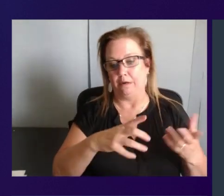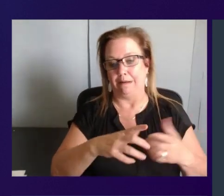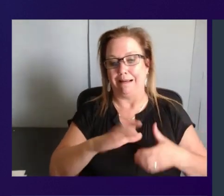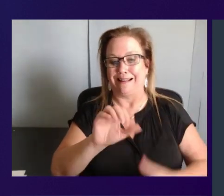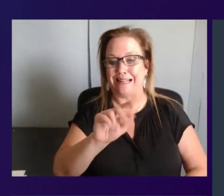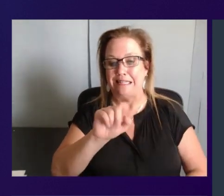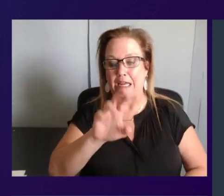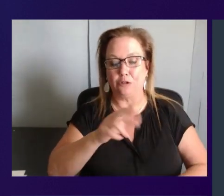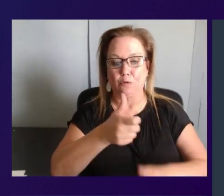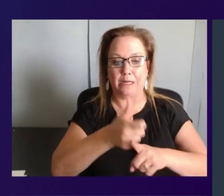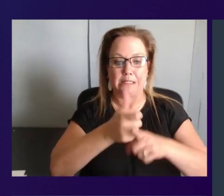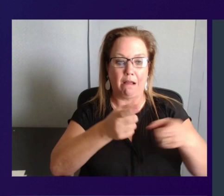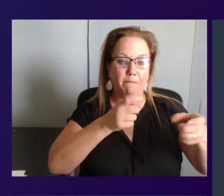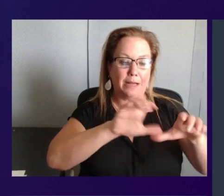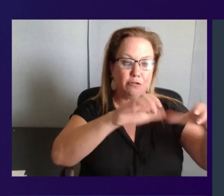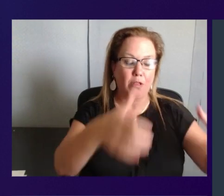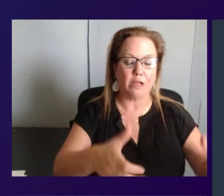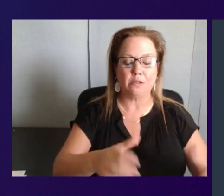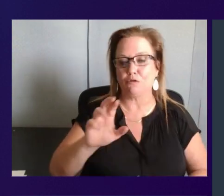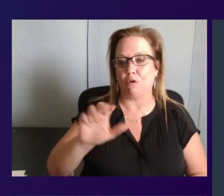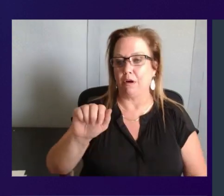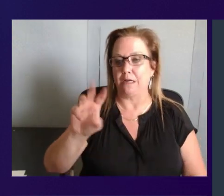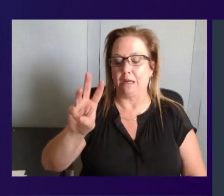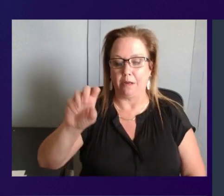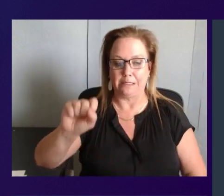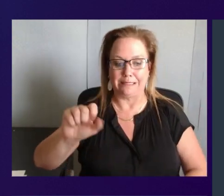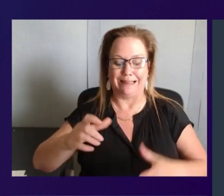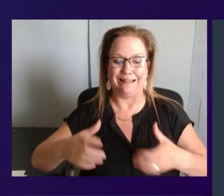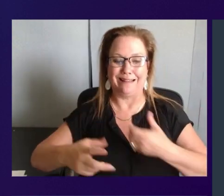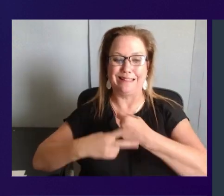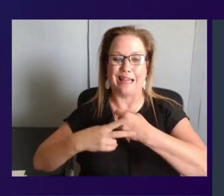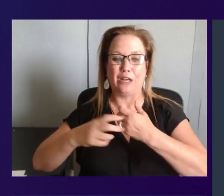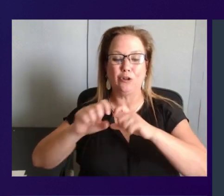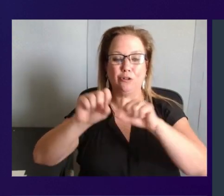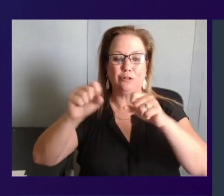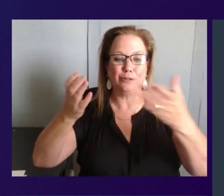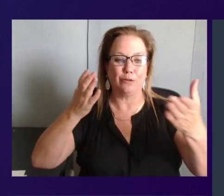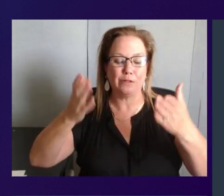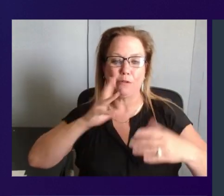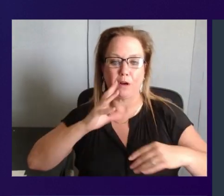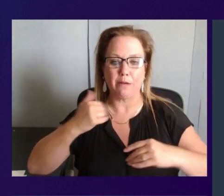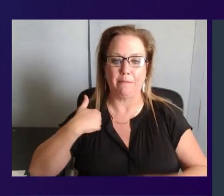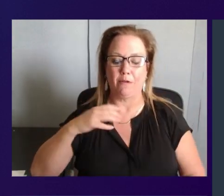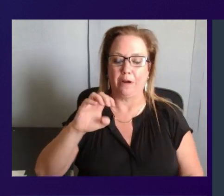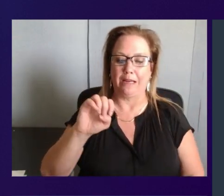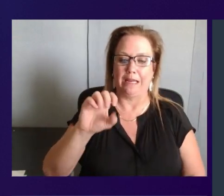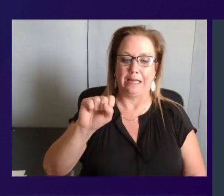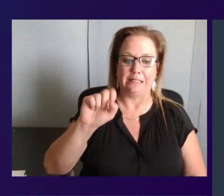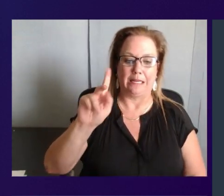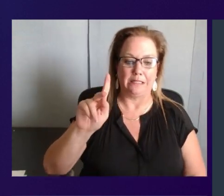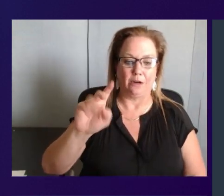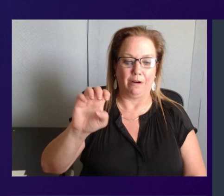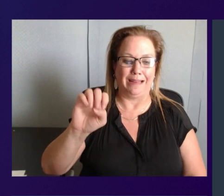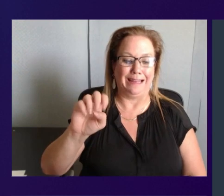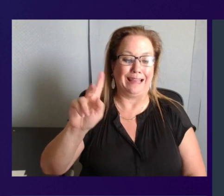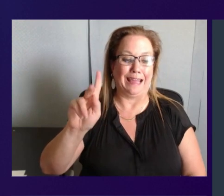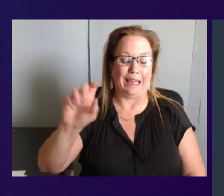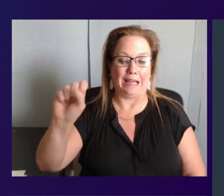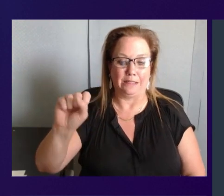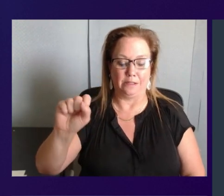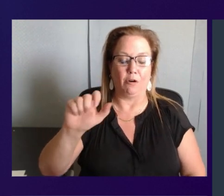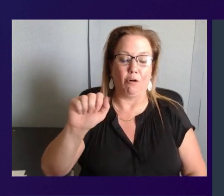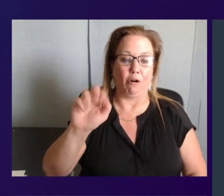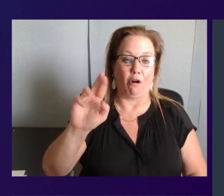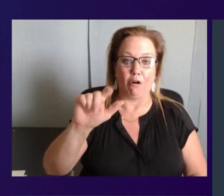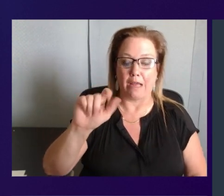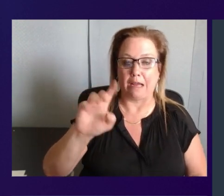in self-managed clusters or in one of the AWS container services like we talked about earlier with ECS or EKS or Fargate. And it can even be in a